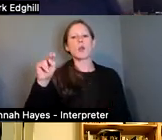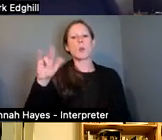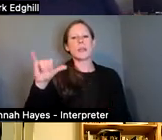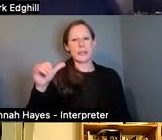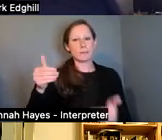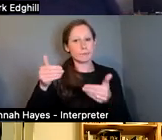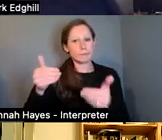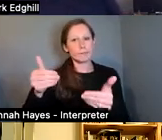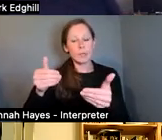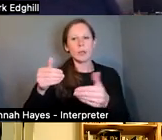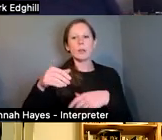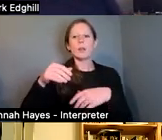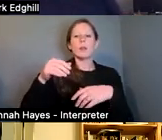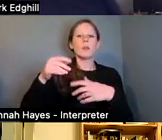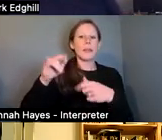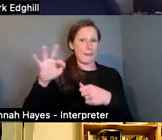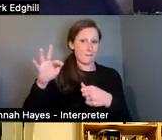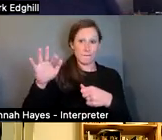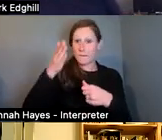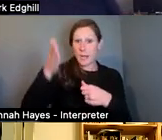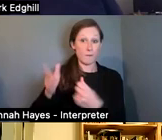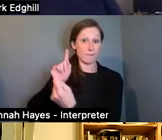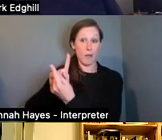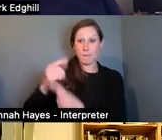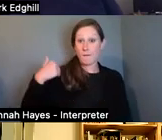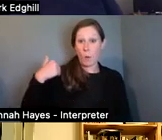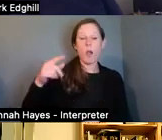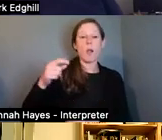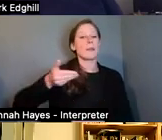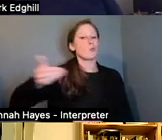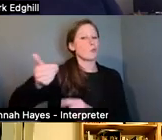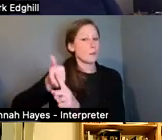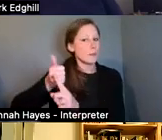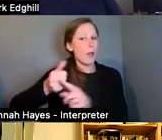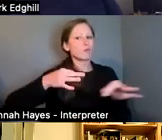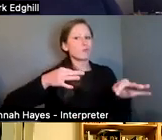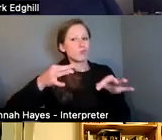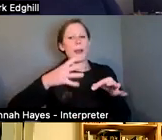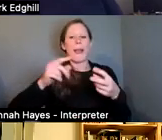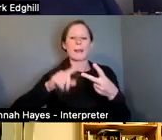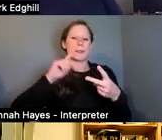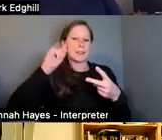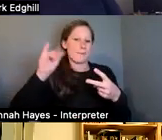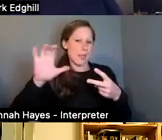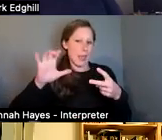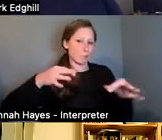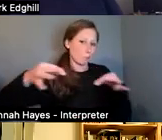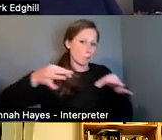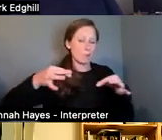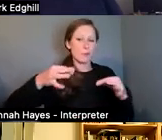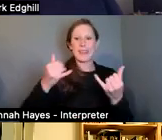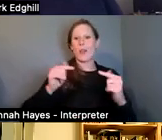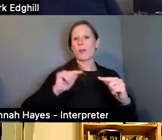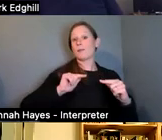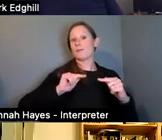case you're new to meeting Tony, for him to introduce himself and Deaf Inc. So I'll pass the